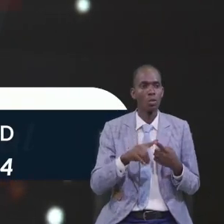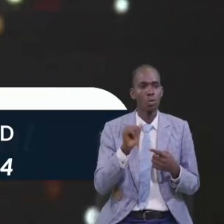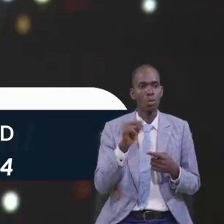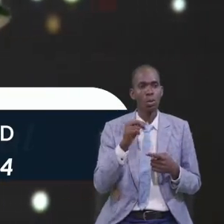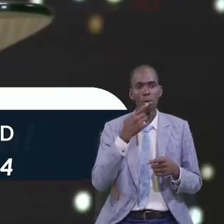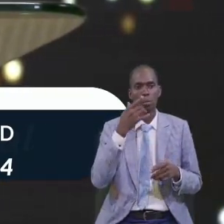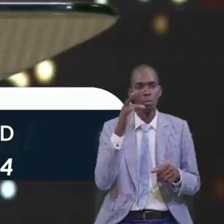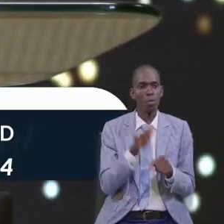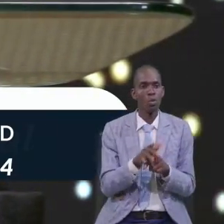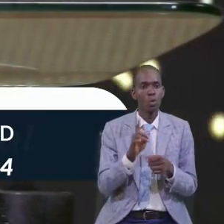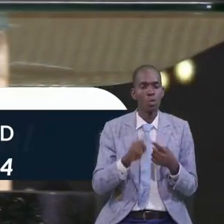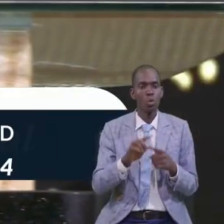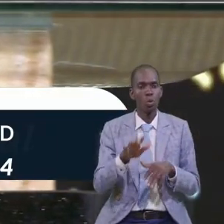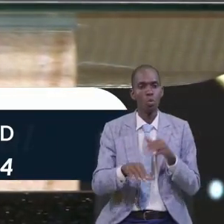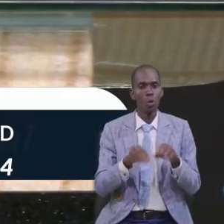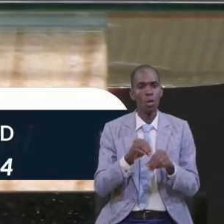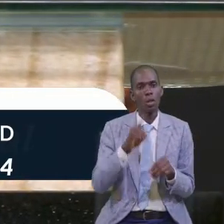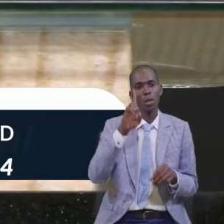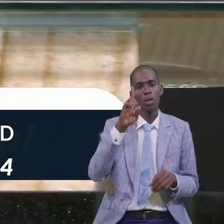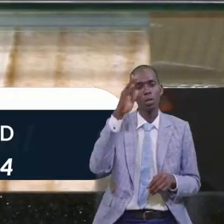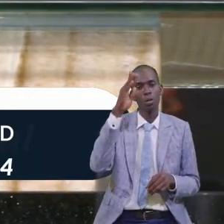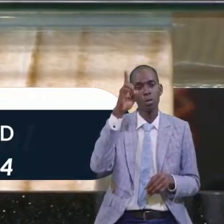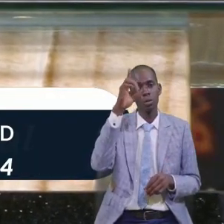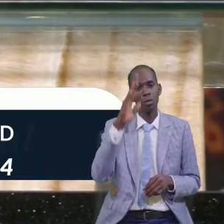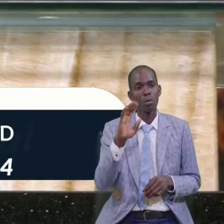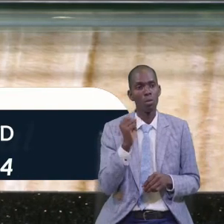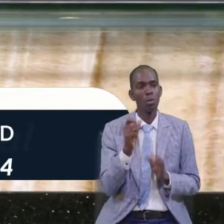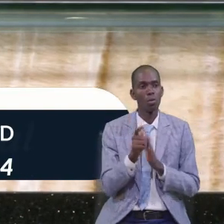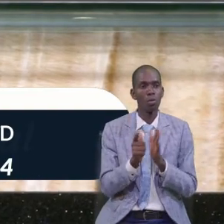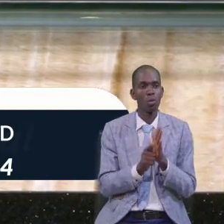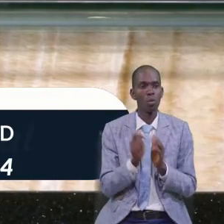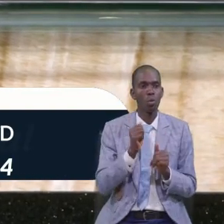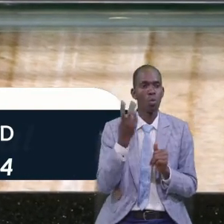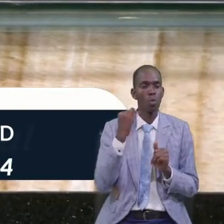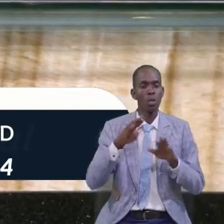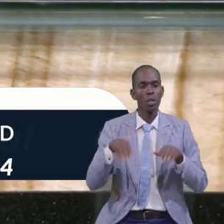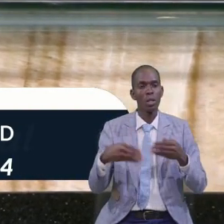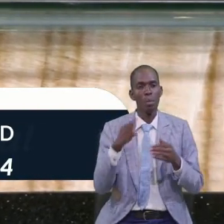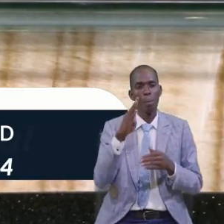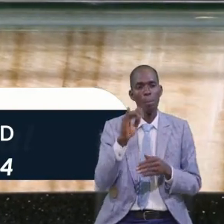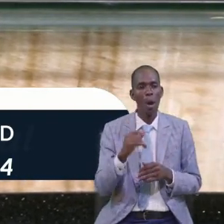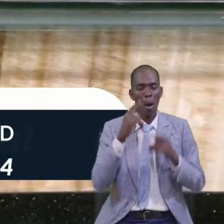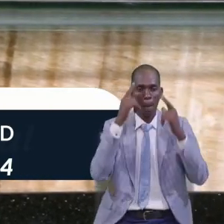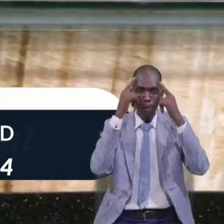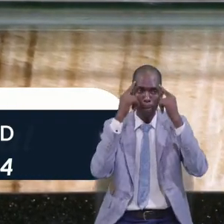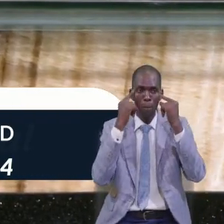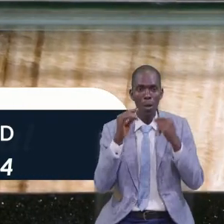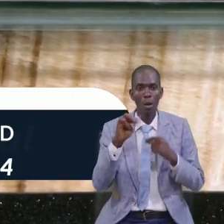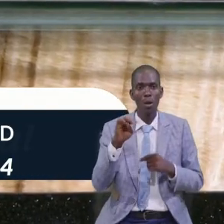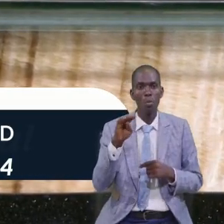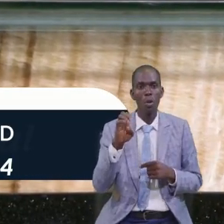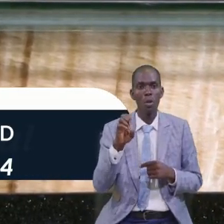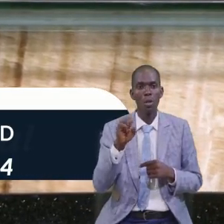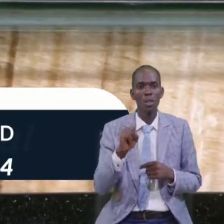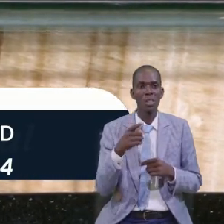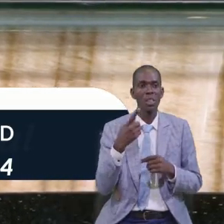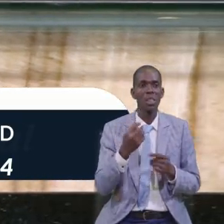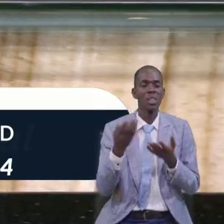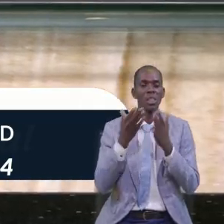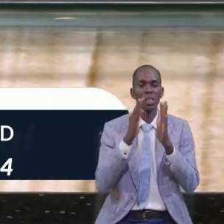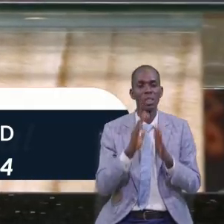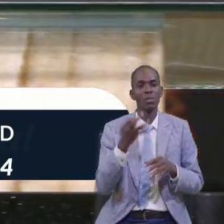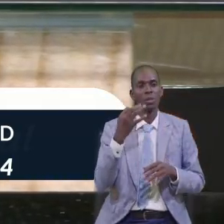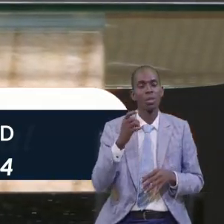given by Moses, the servant of God. Which was given by Moses, the servant of